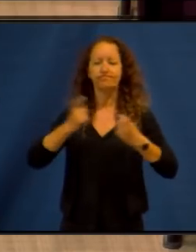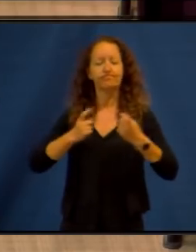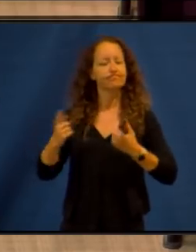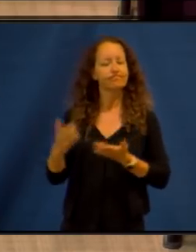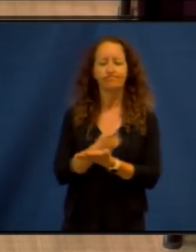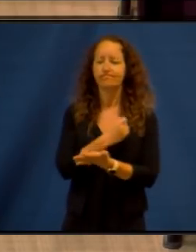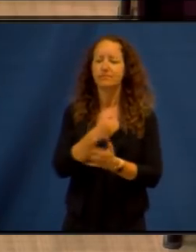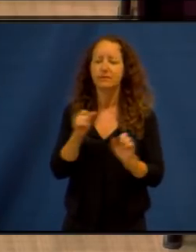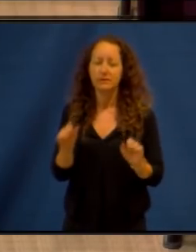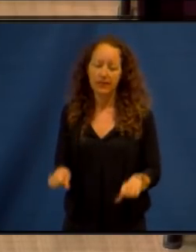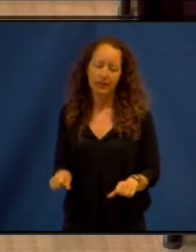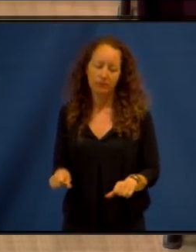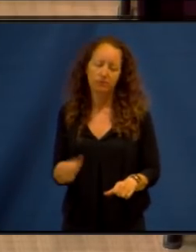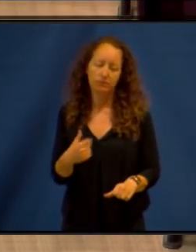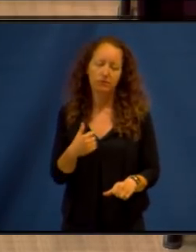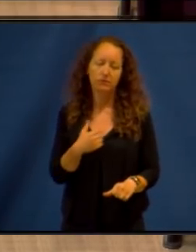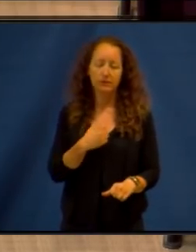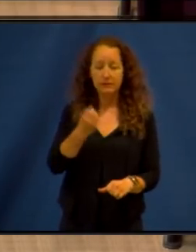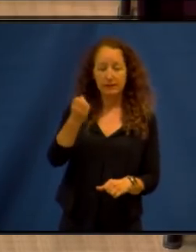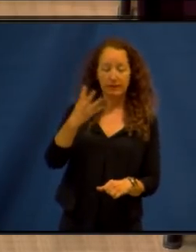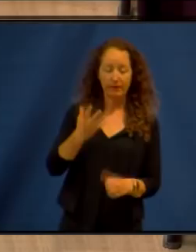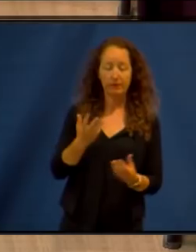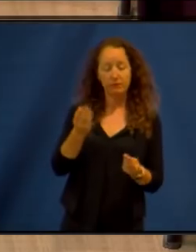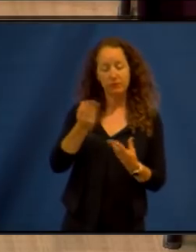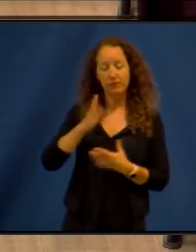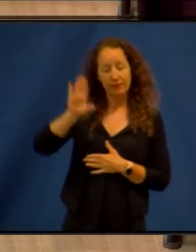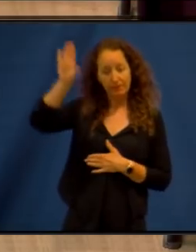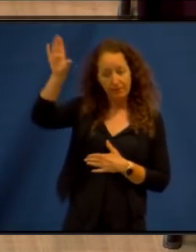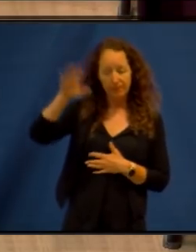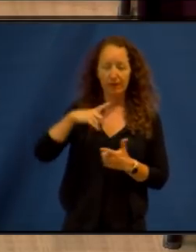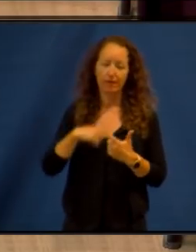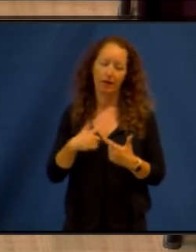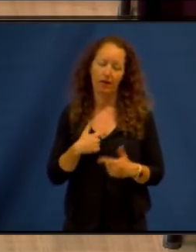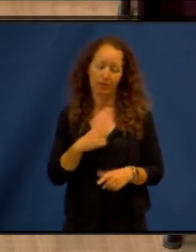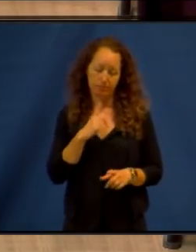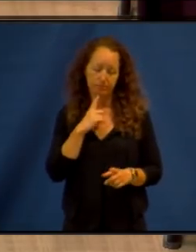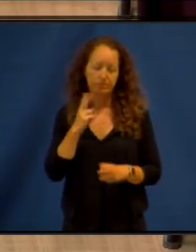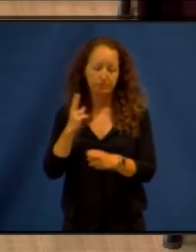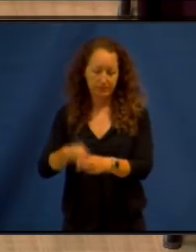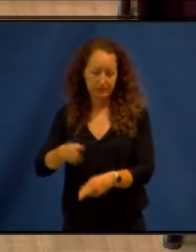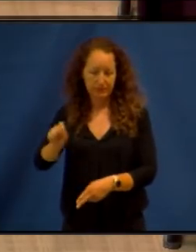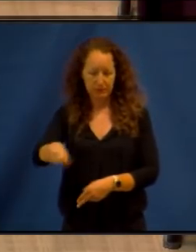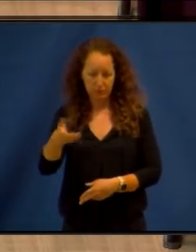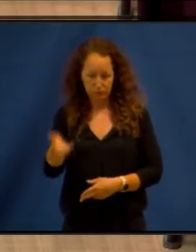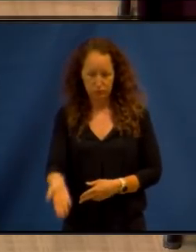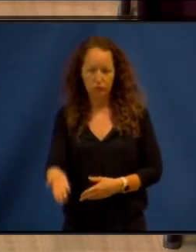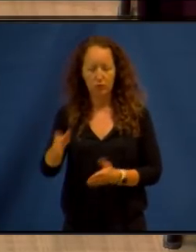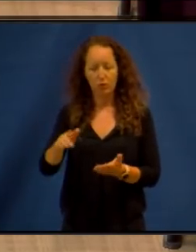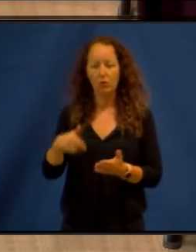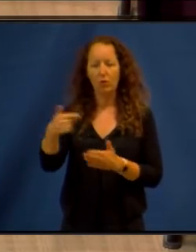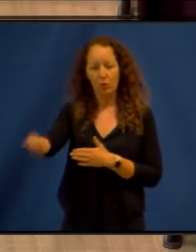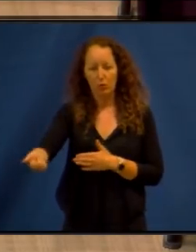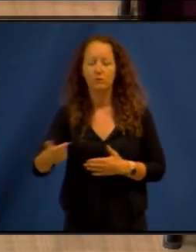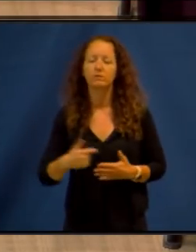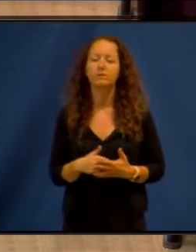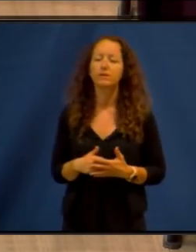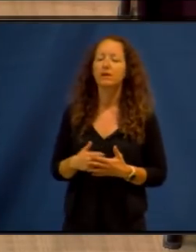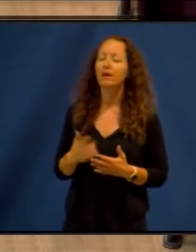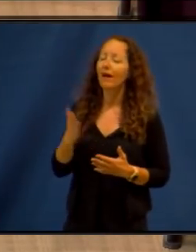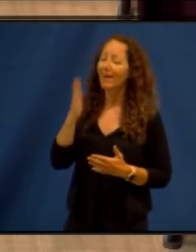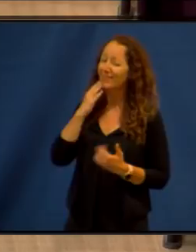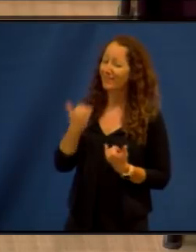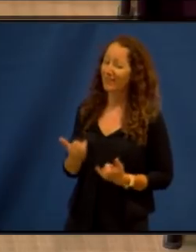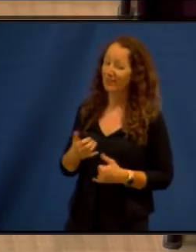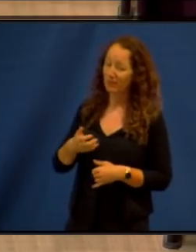can continue along that line. By the way, we're of course going through some very difficult times right